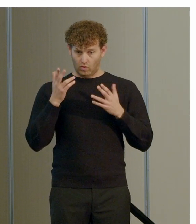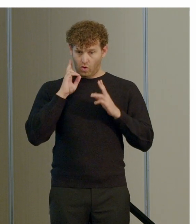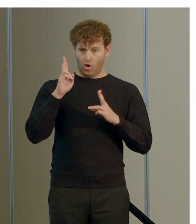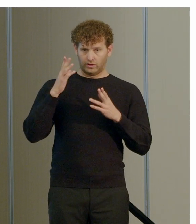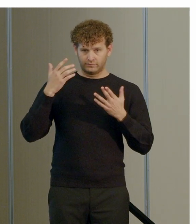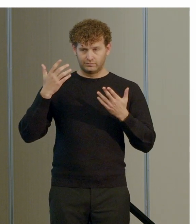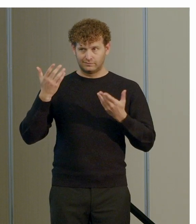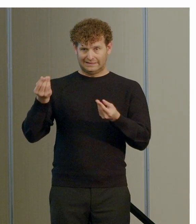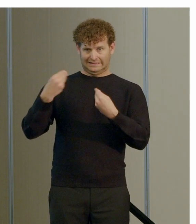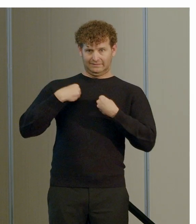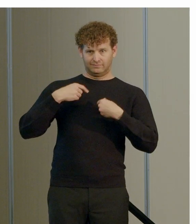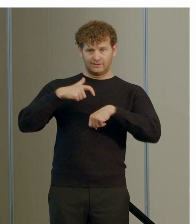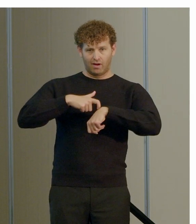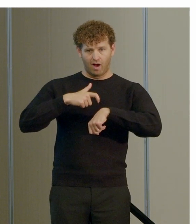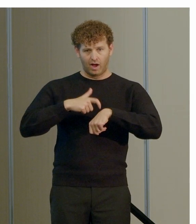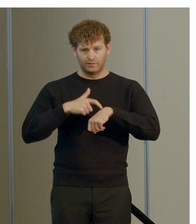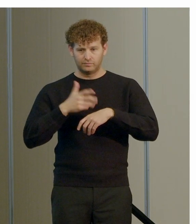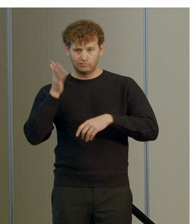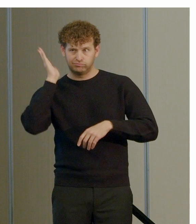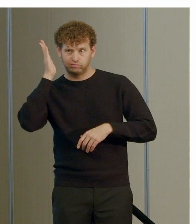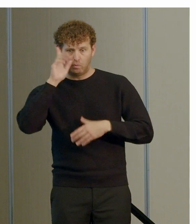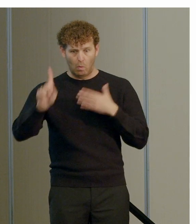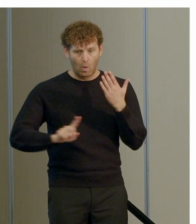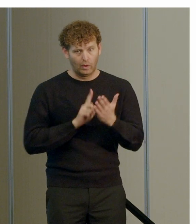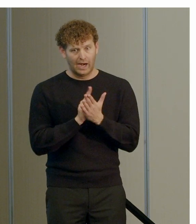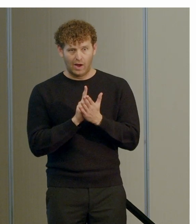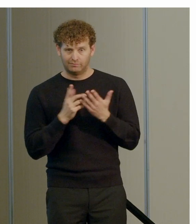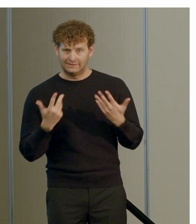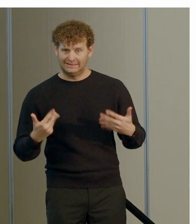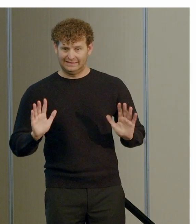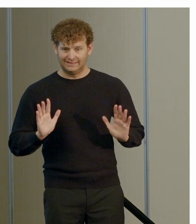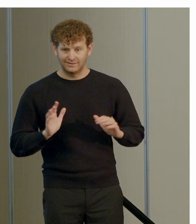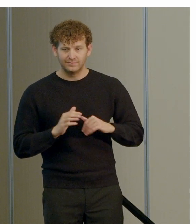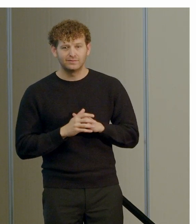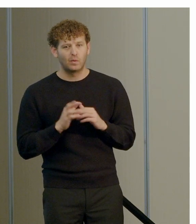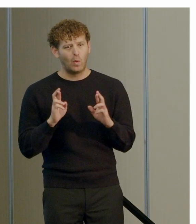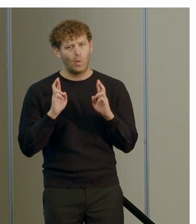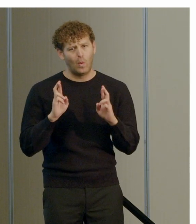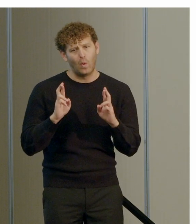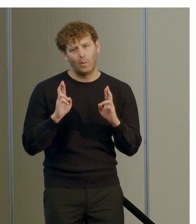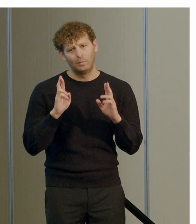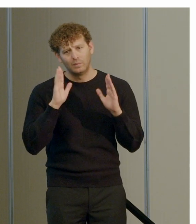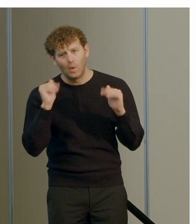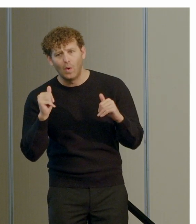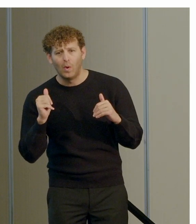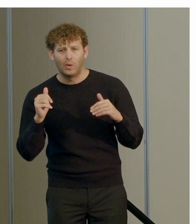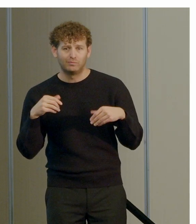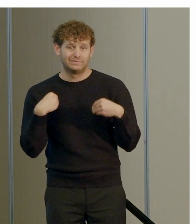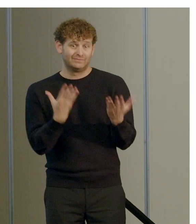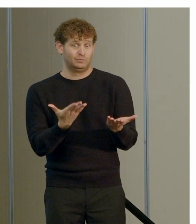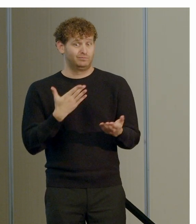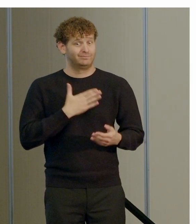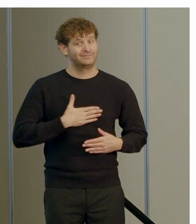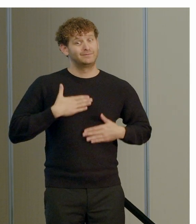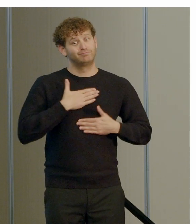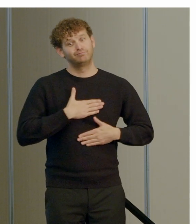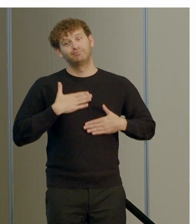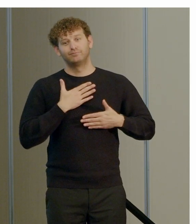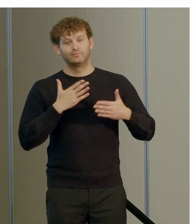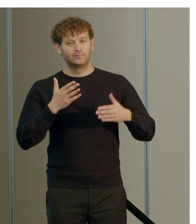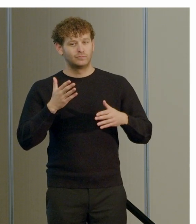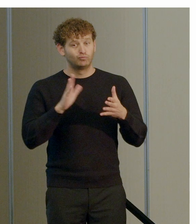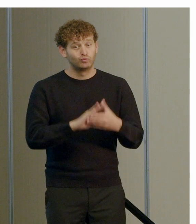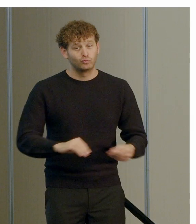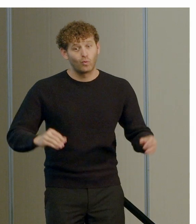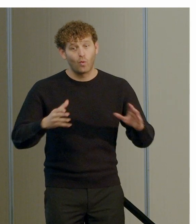is that we, A, can either entertain you with stories, or B, give you a lot of time for questions, and then C, hope